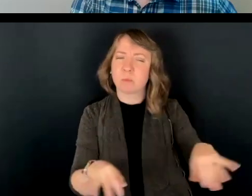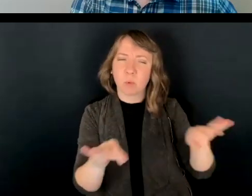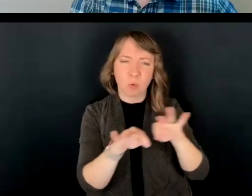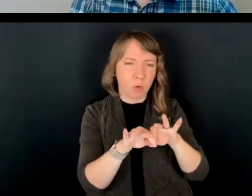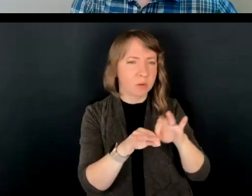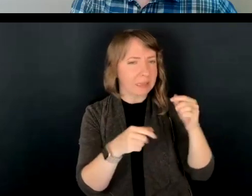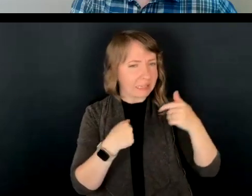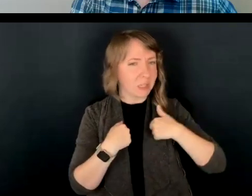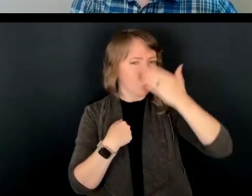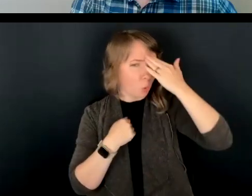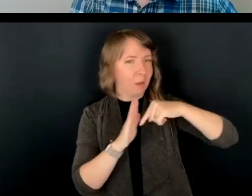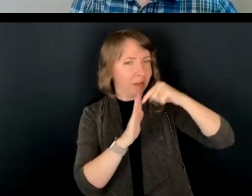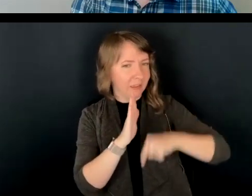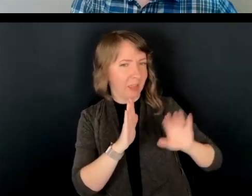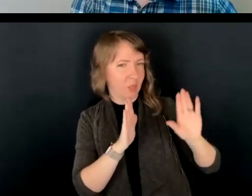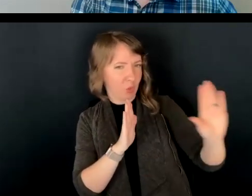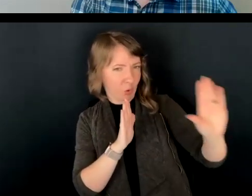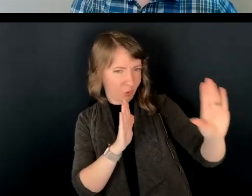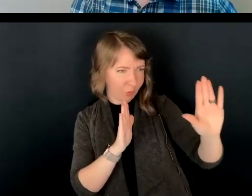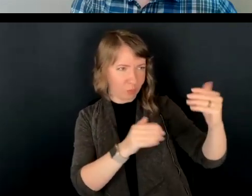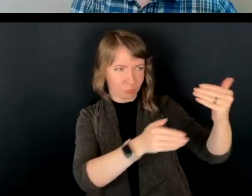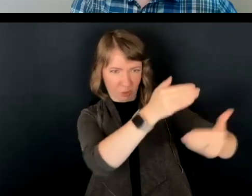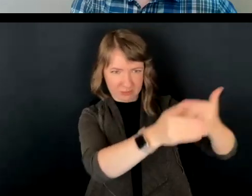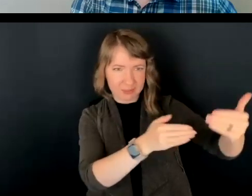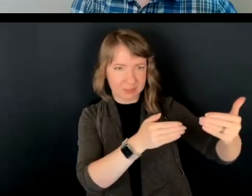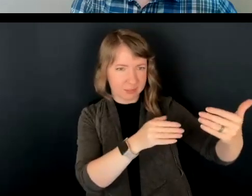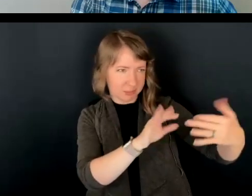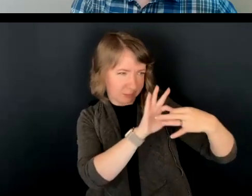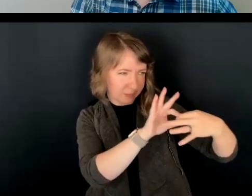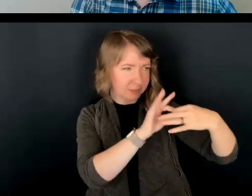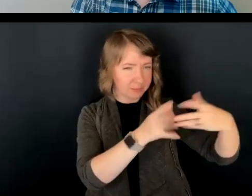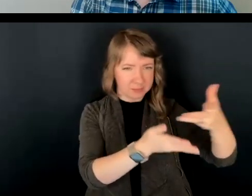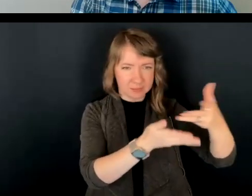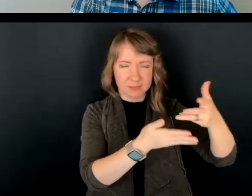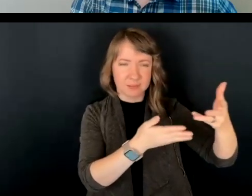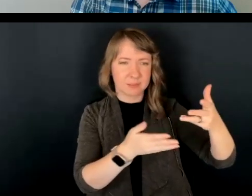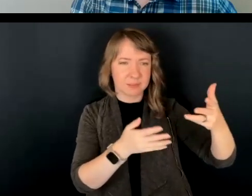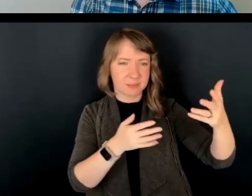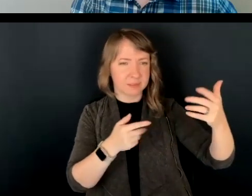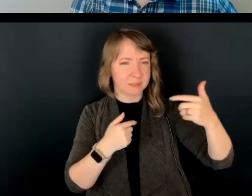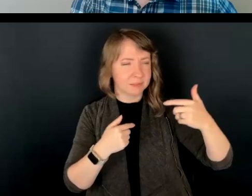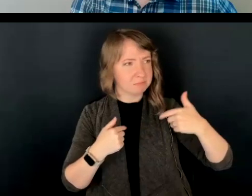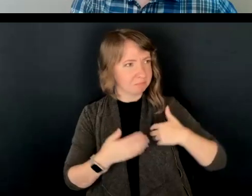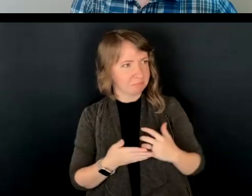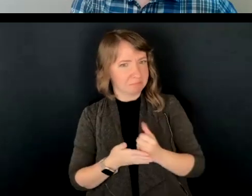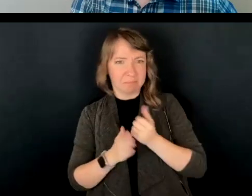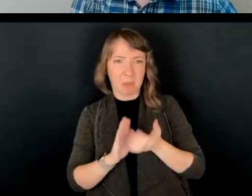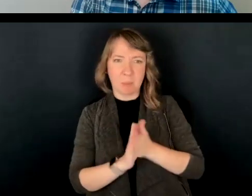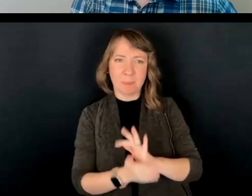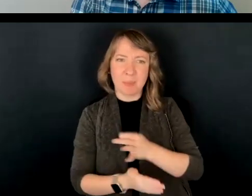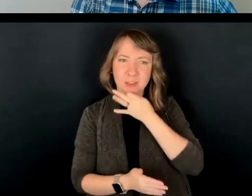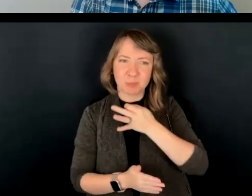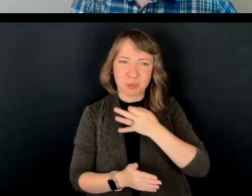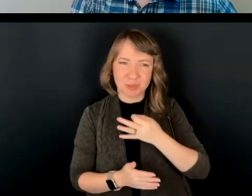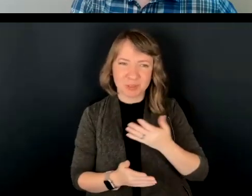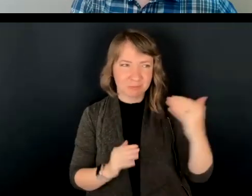bringing in G&A staff in the conversation and taking that as an opportunity for you to become, an expert in your own right,